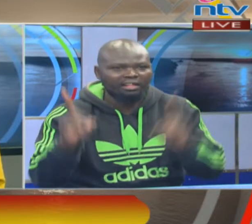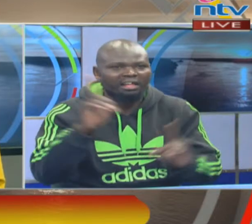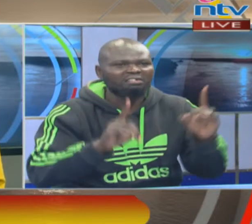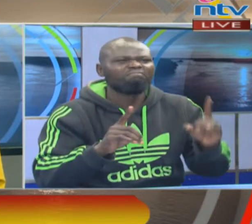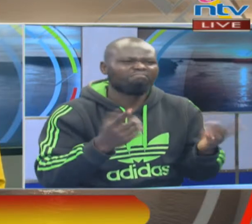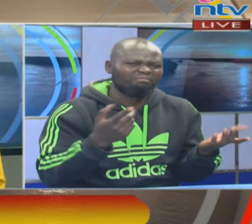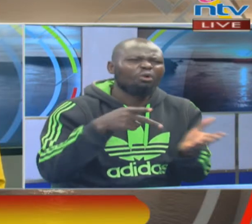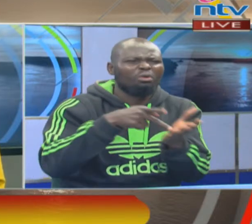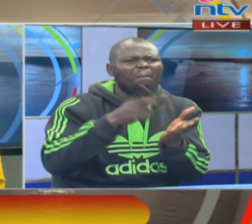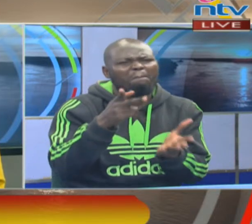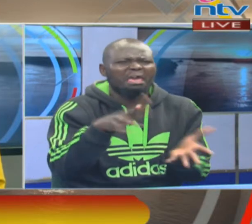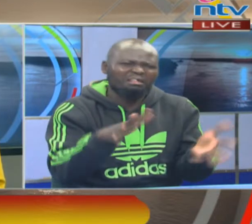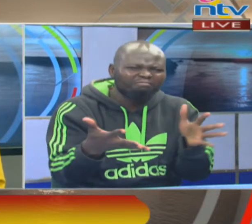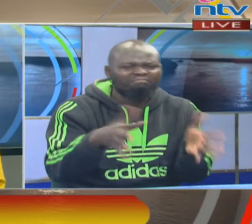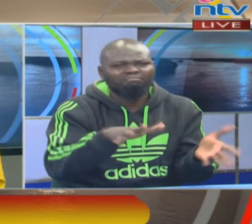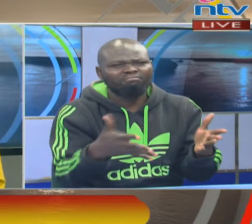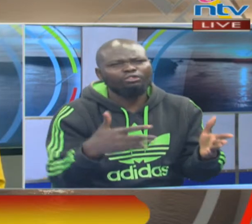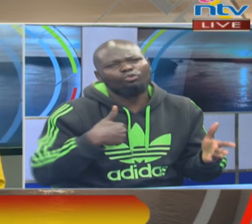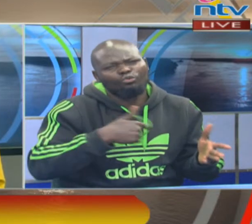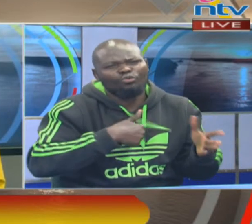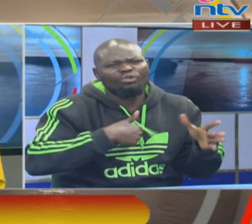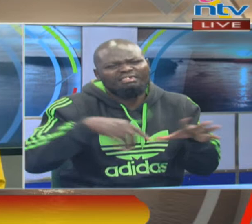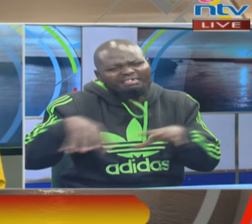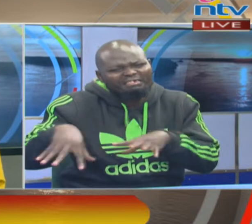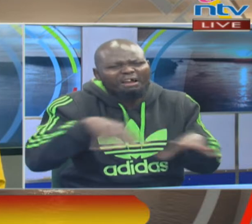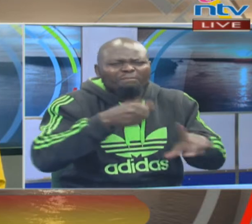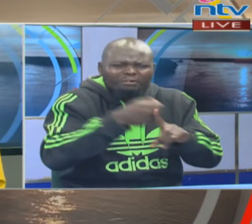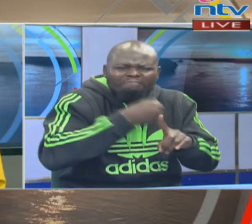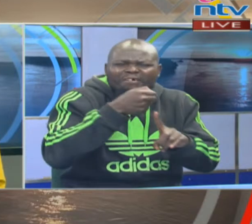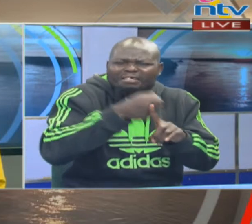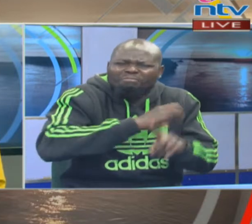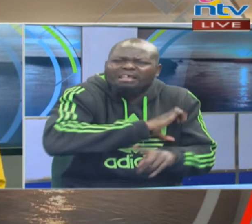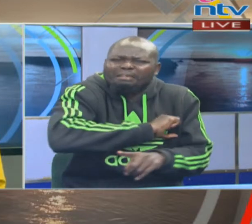There's a time I went to teach children how to dance.